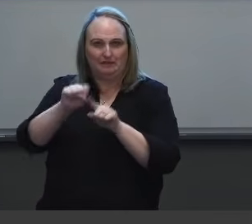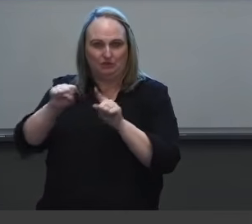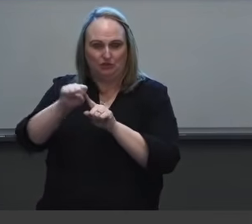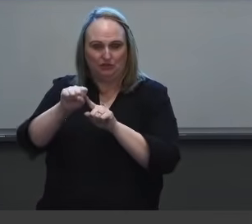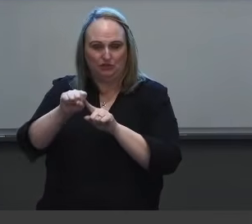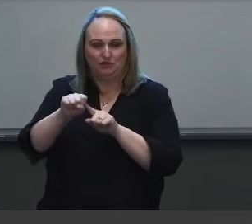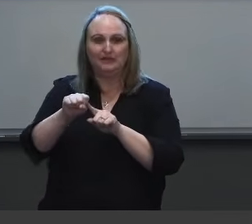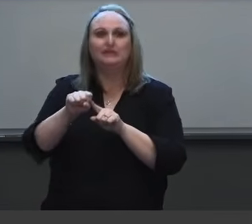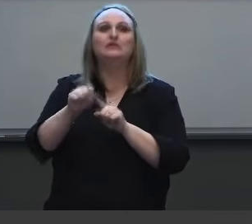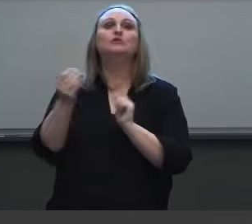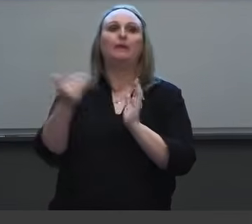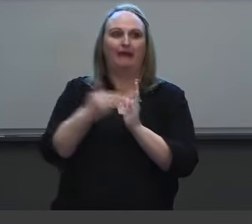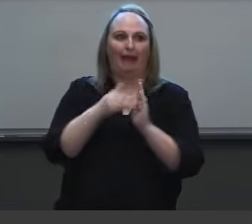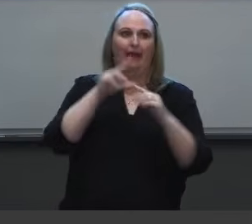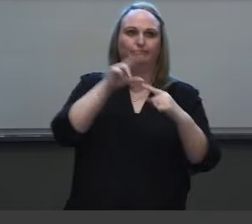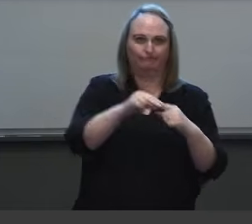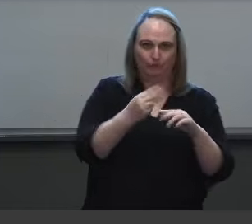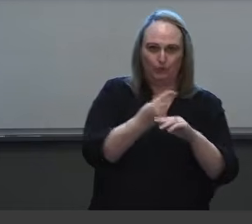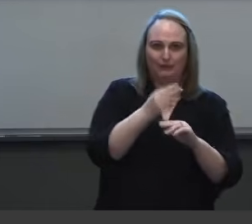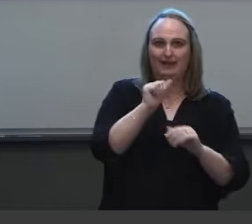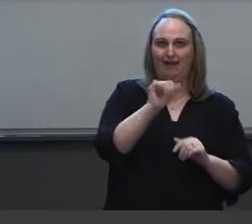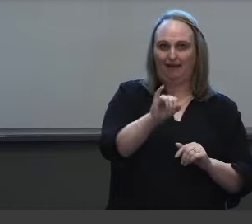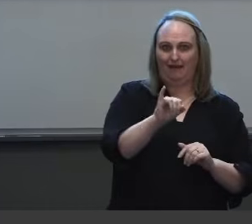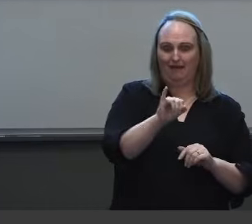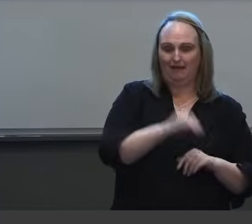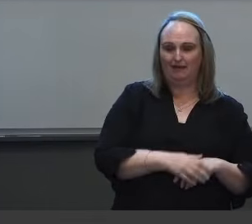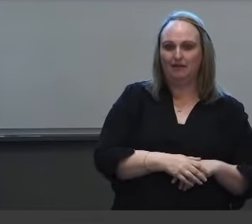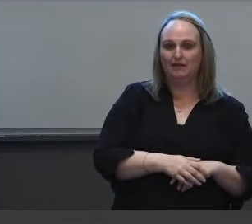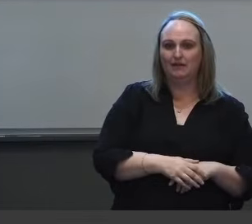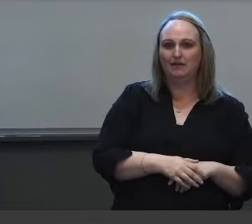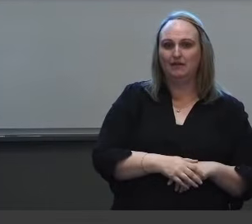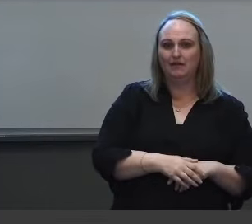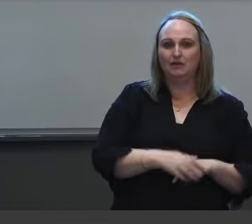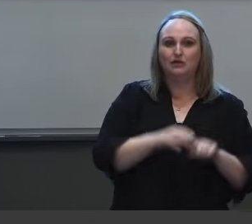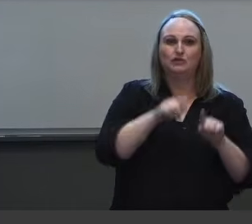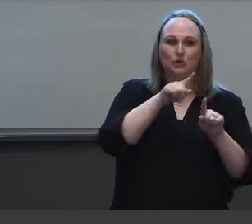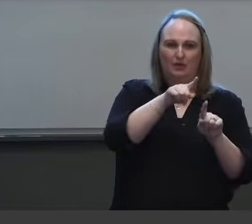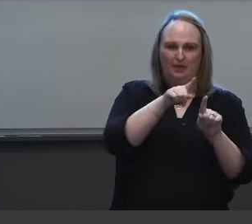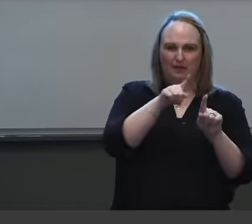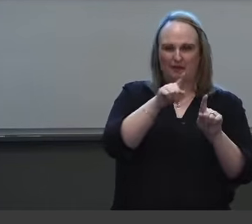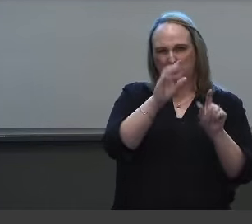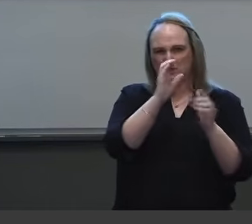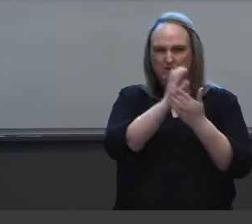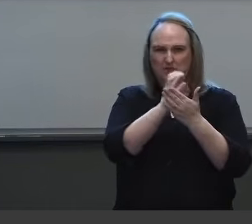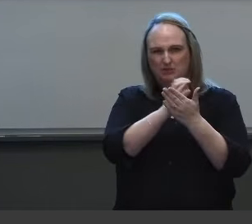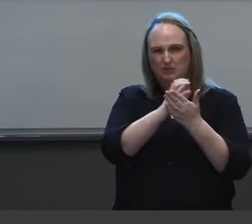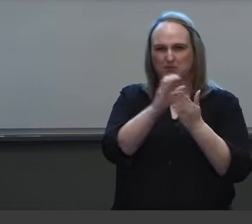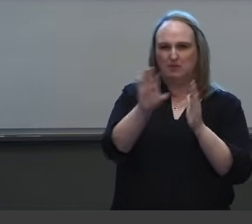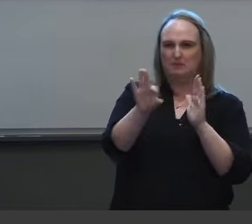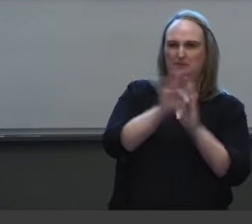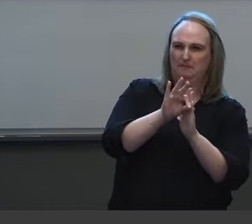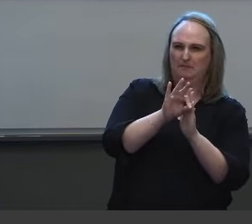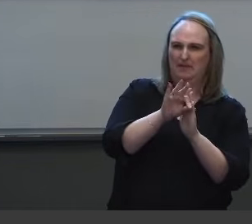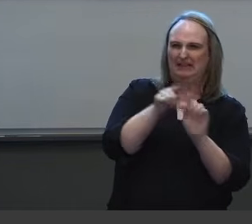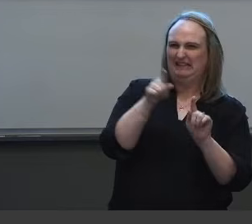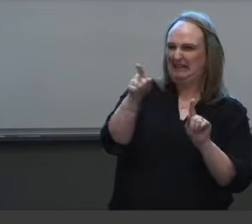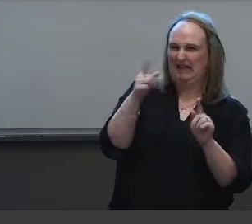we used AI again to selectively remove the aversive components of the